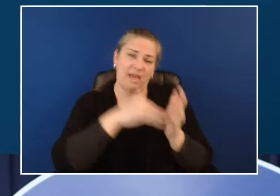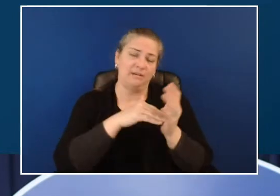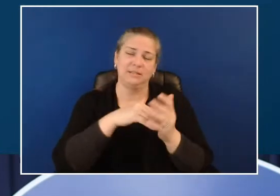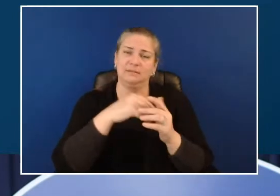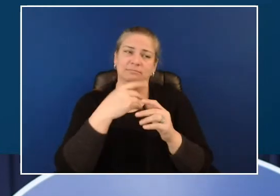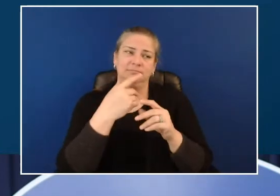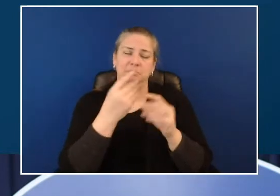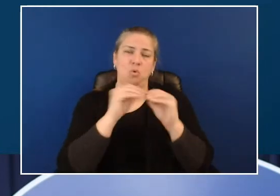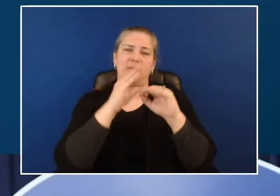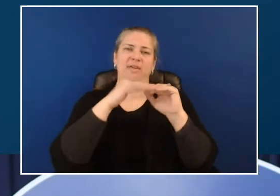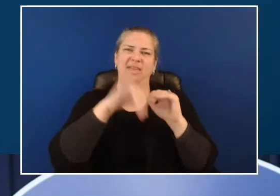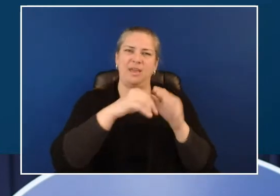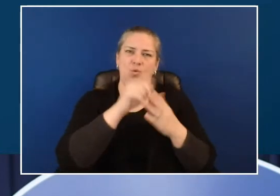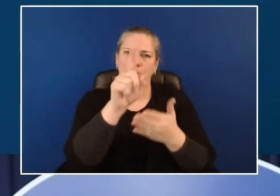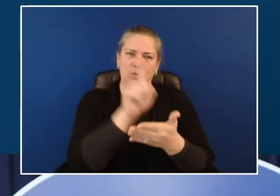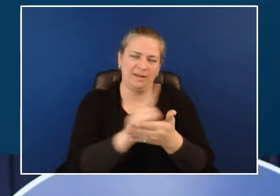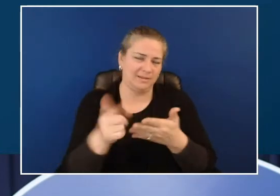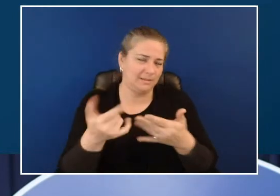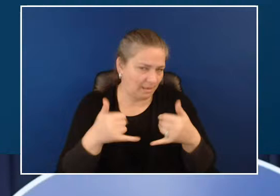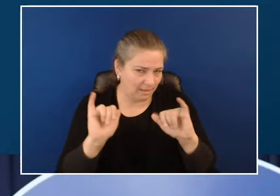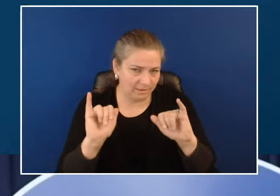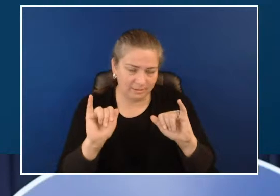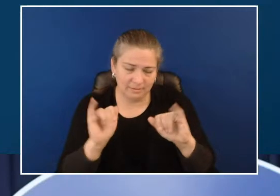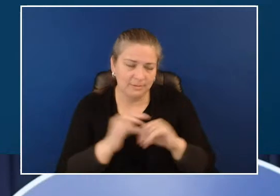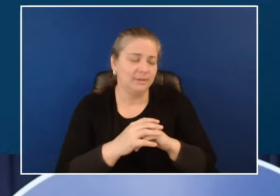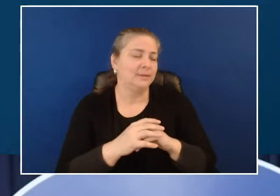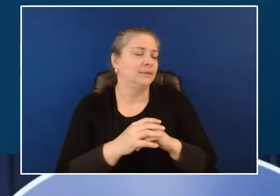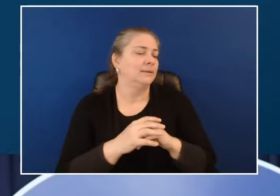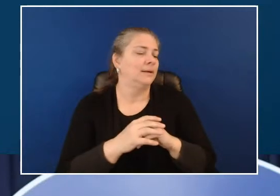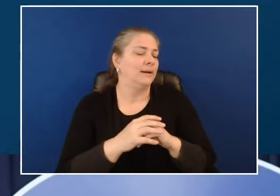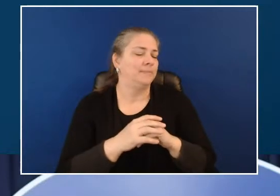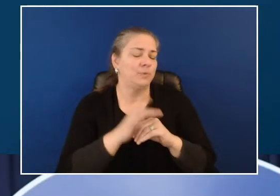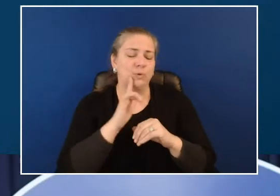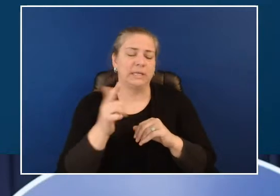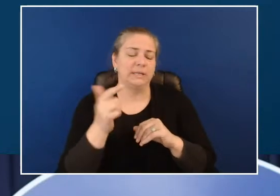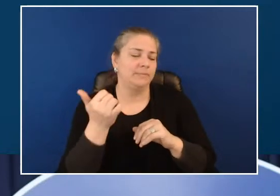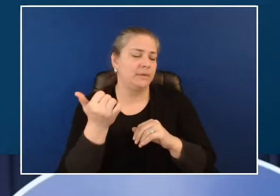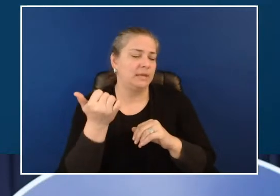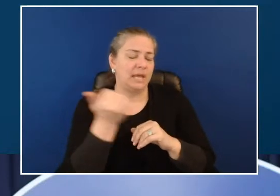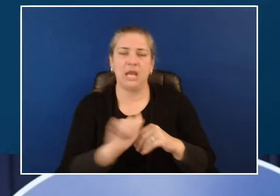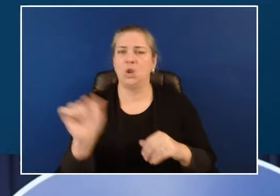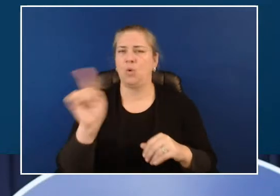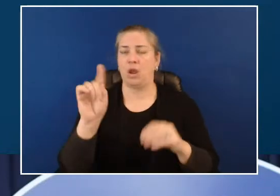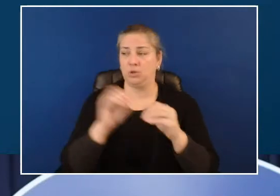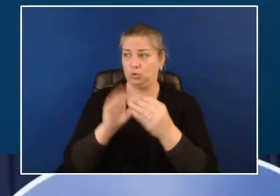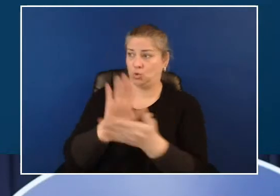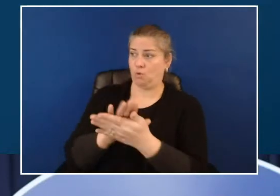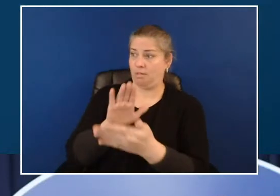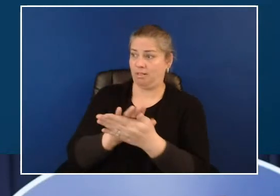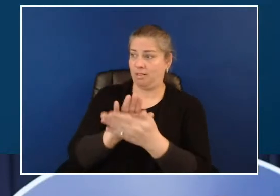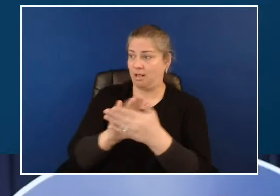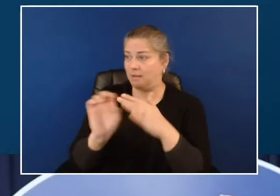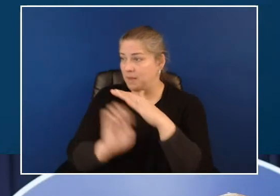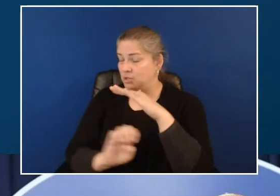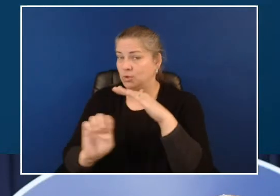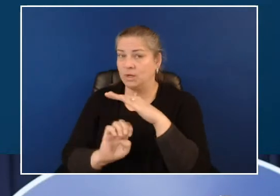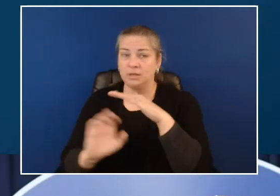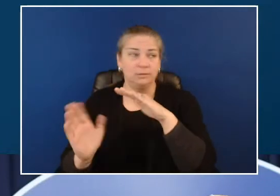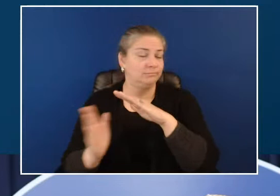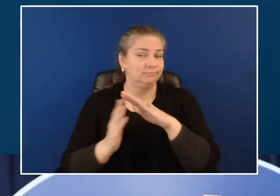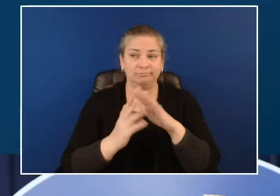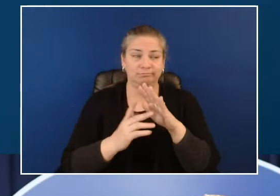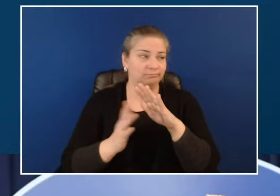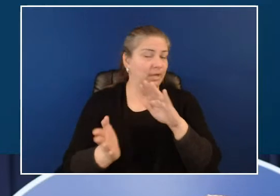And pretty much anywhere in school, elementary to high school, we're less than